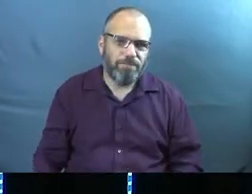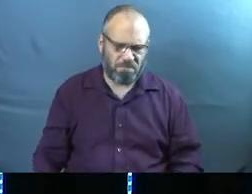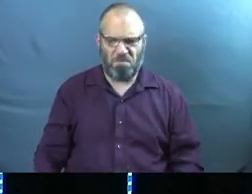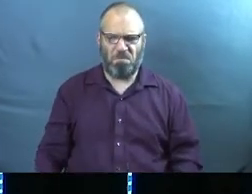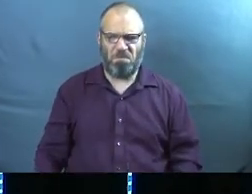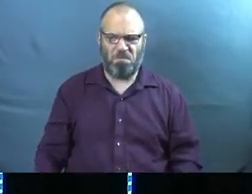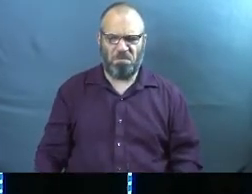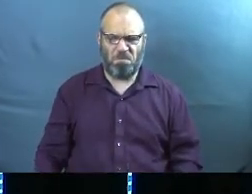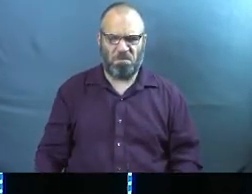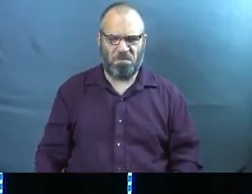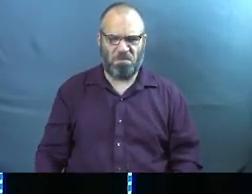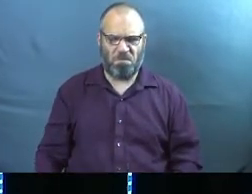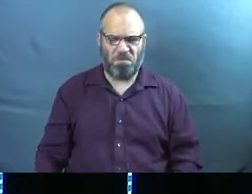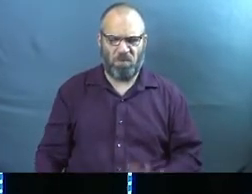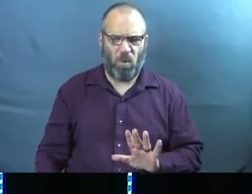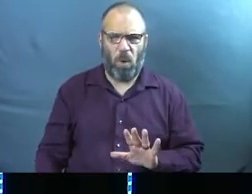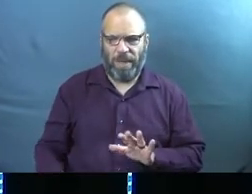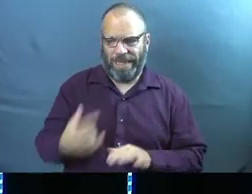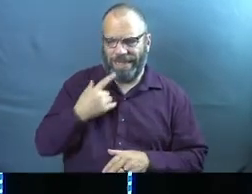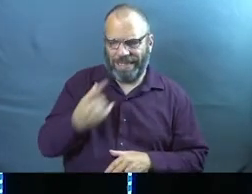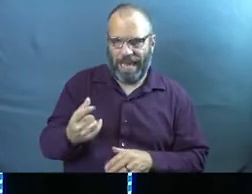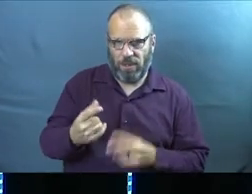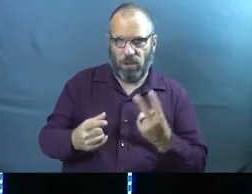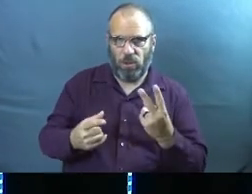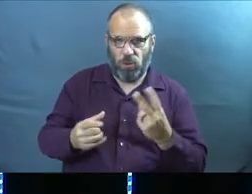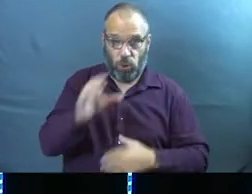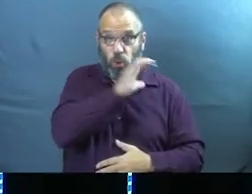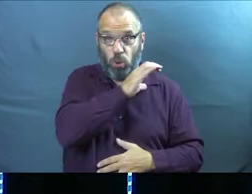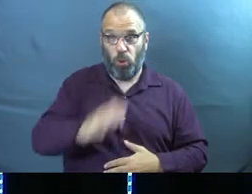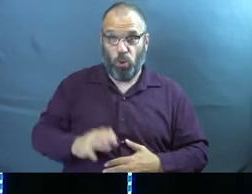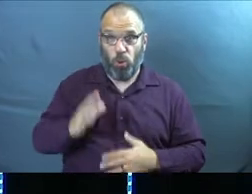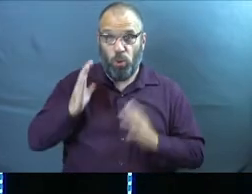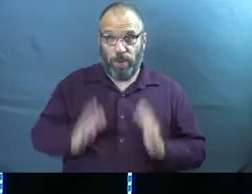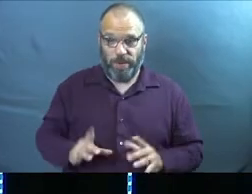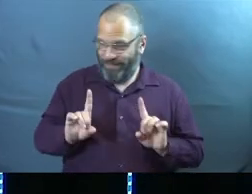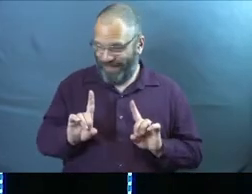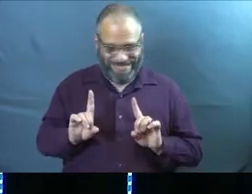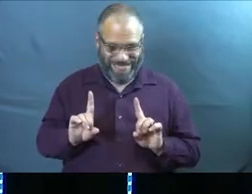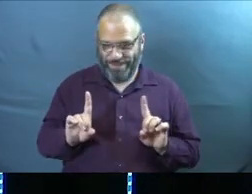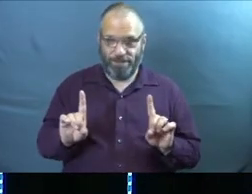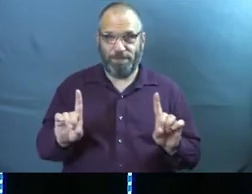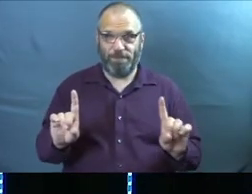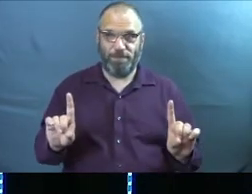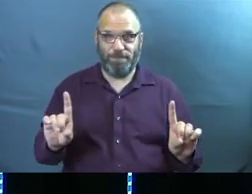Interesting. So he describes two Christians going down two different roads.